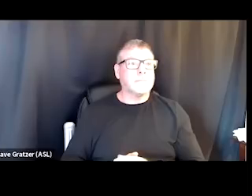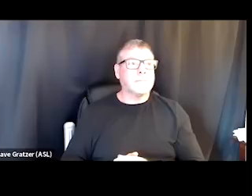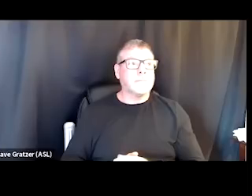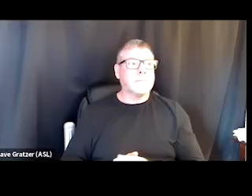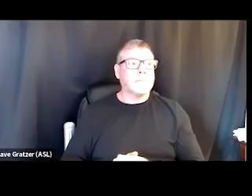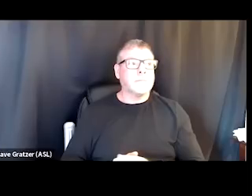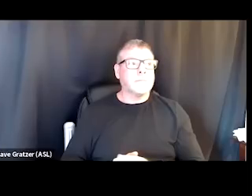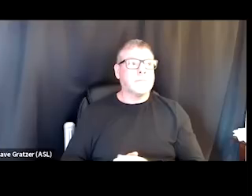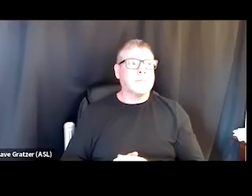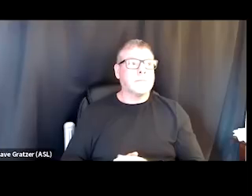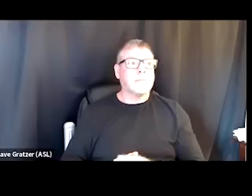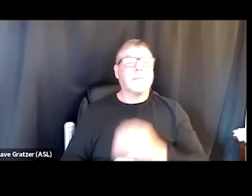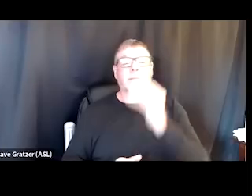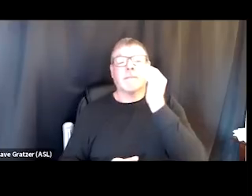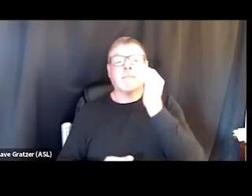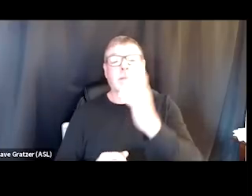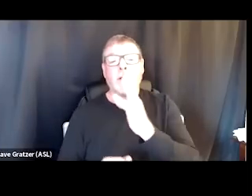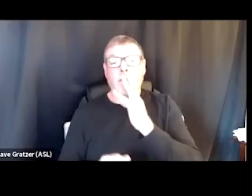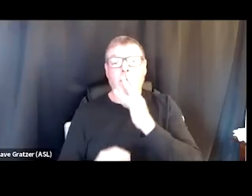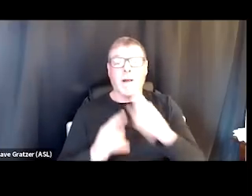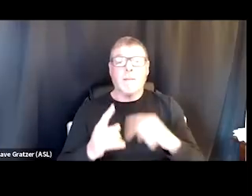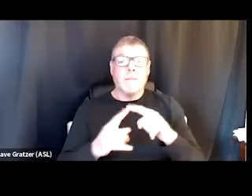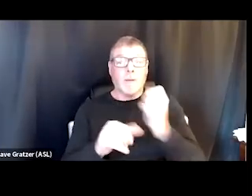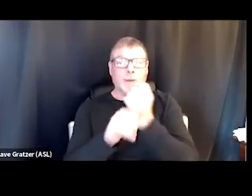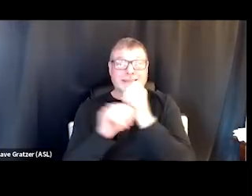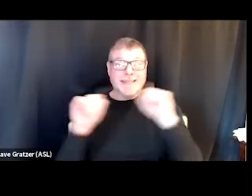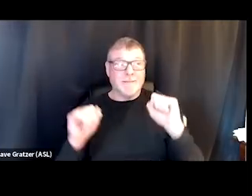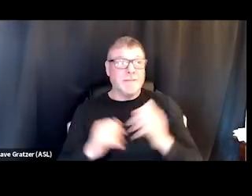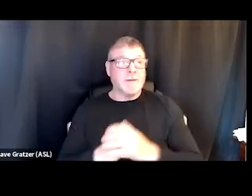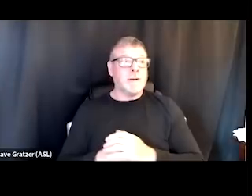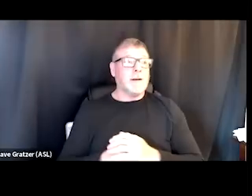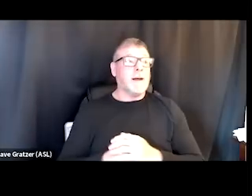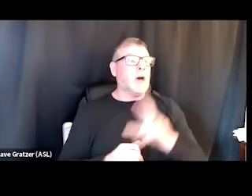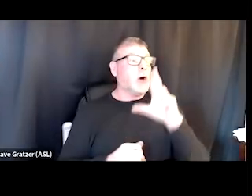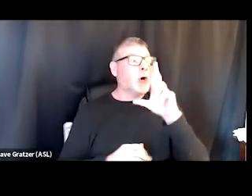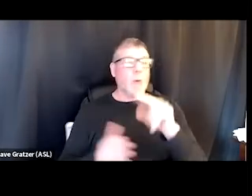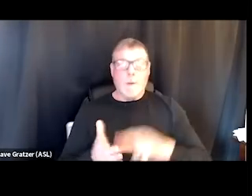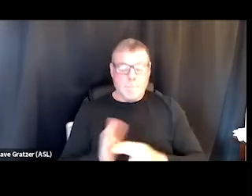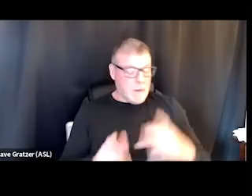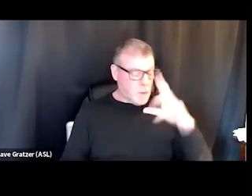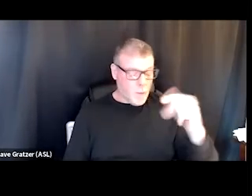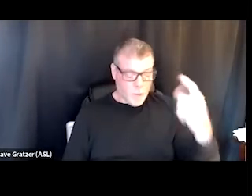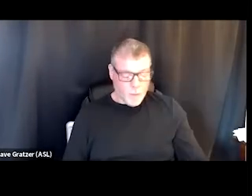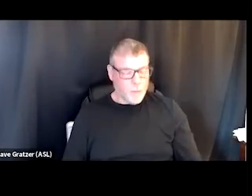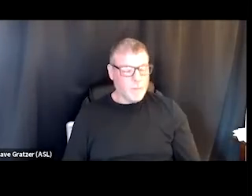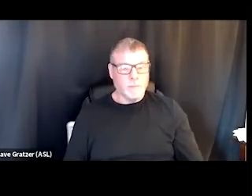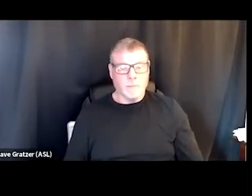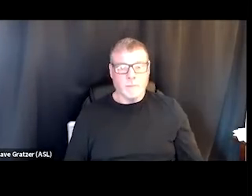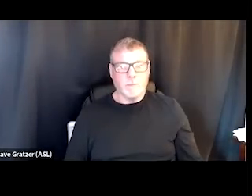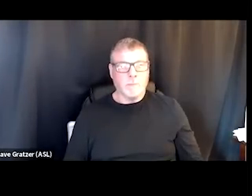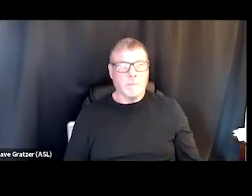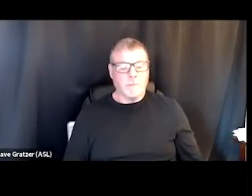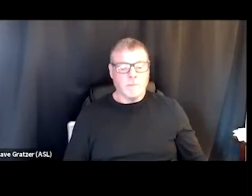Now, in regards to safety, one no means no go. Basically, it always comes down to